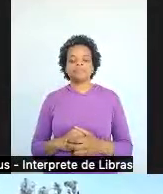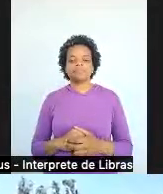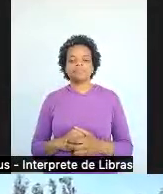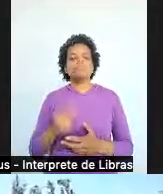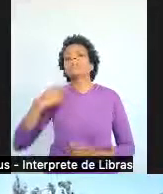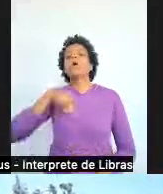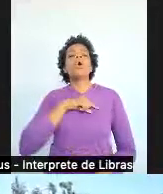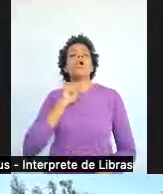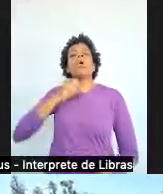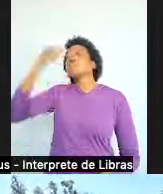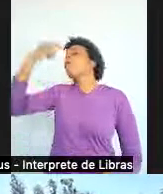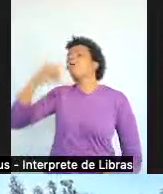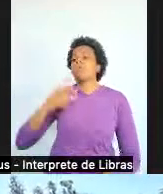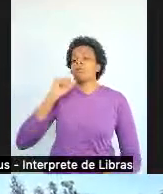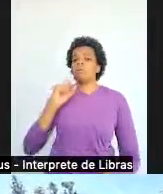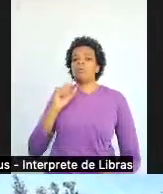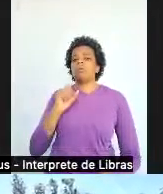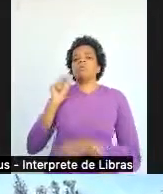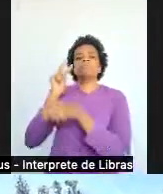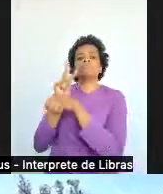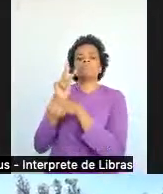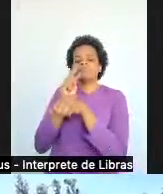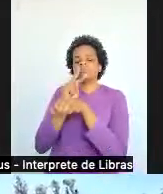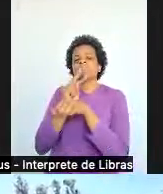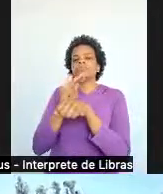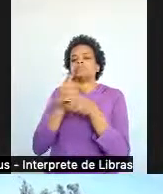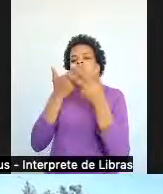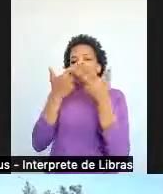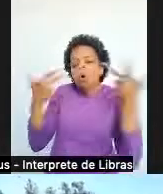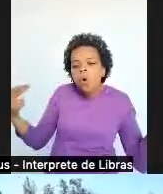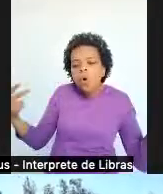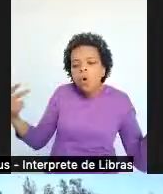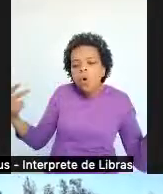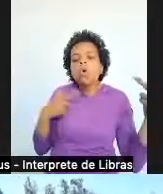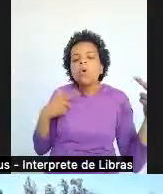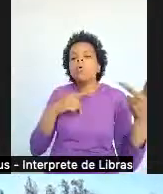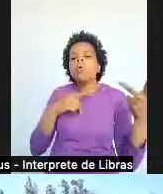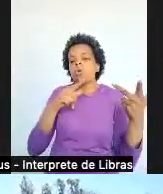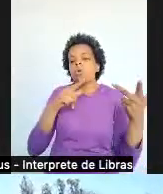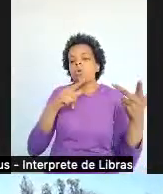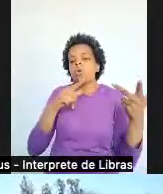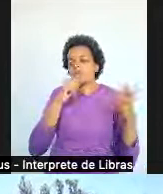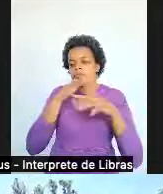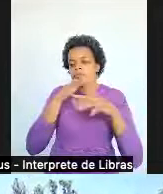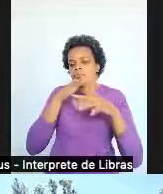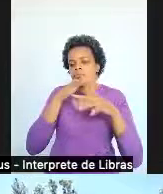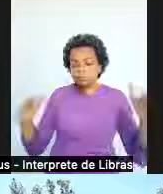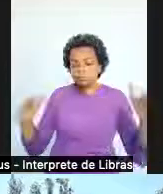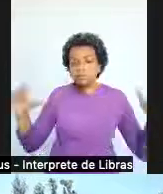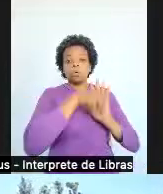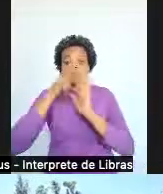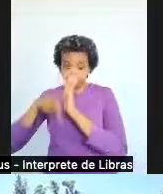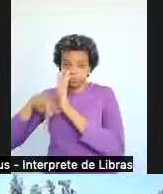So who we are. The Marine Biodiversity Conservation Network, rated Biomar, is made up of